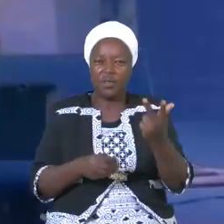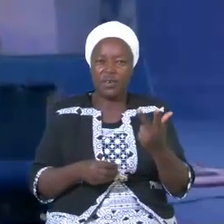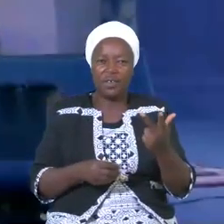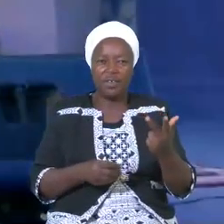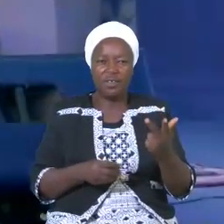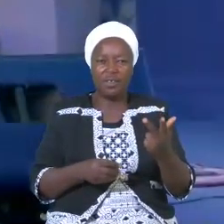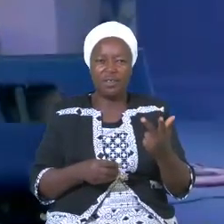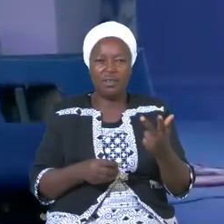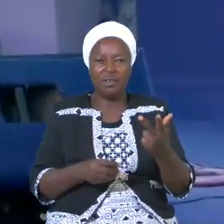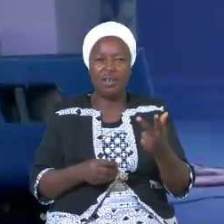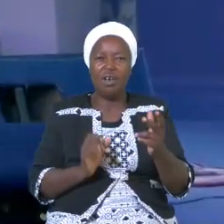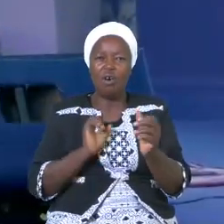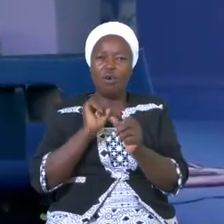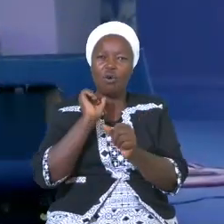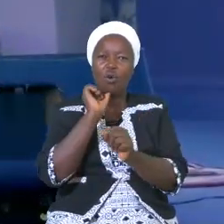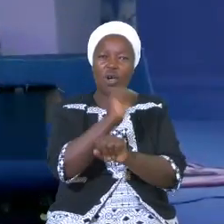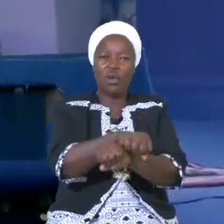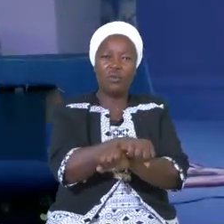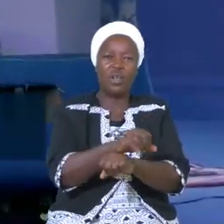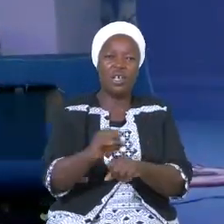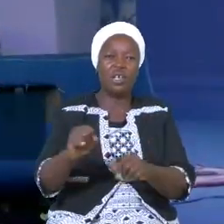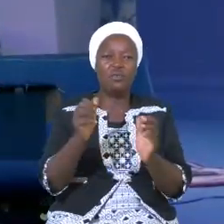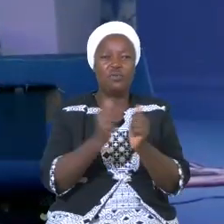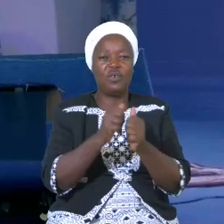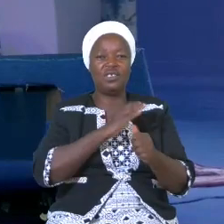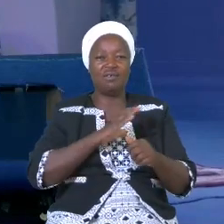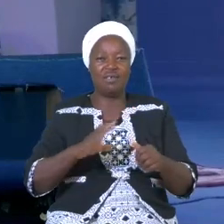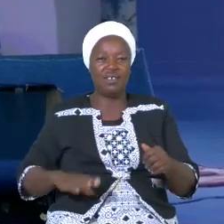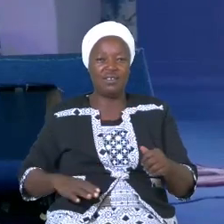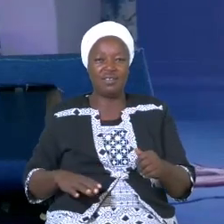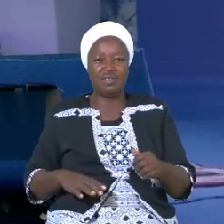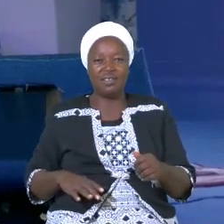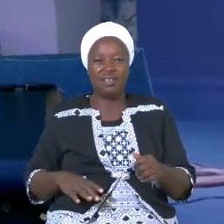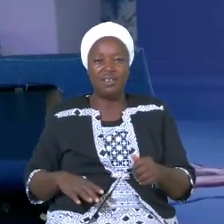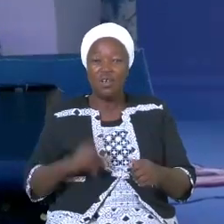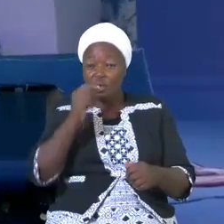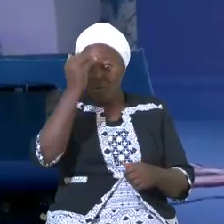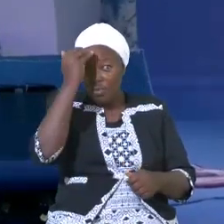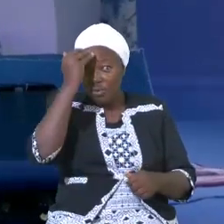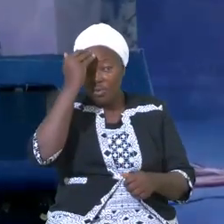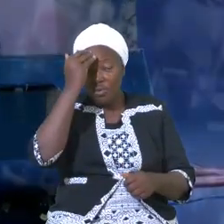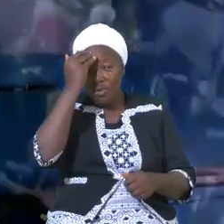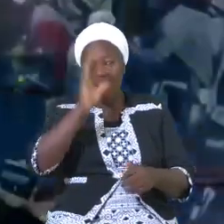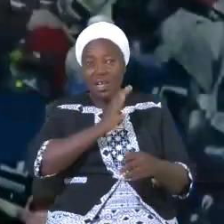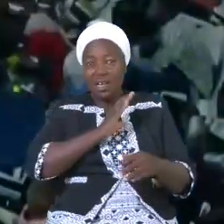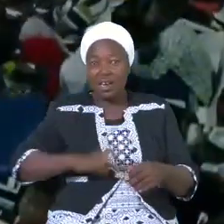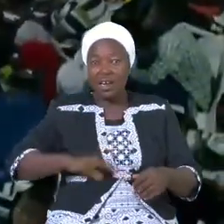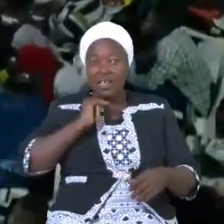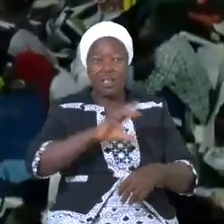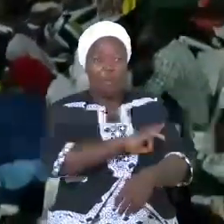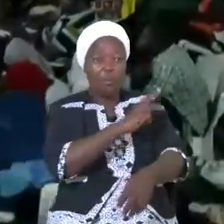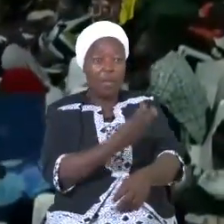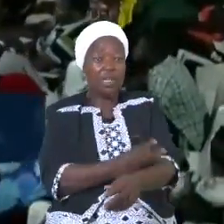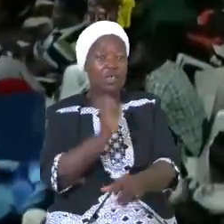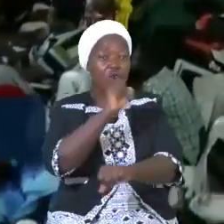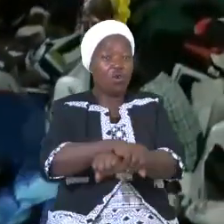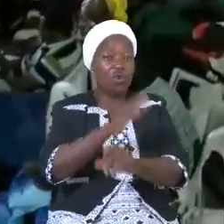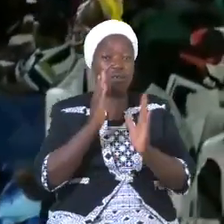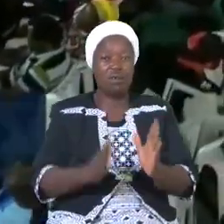concurring with christ you know and the mighty conqueror